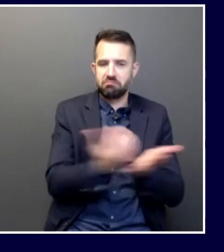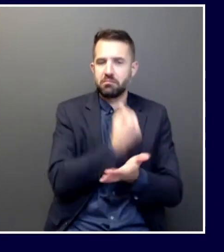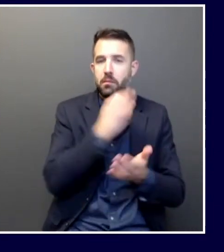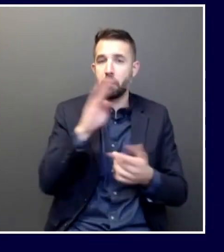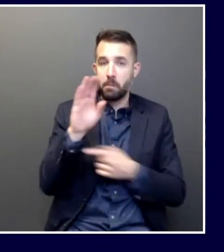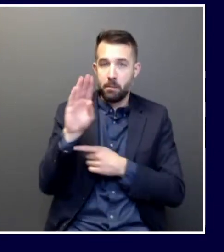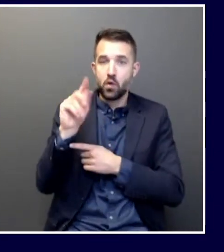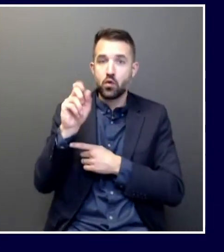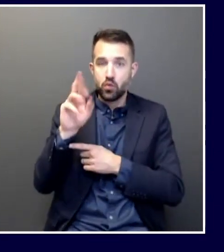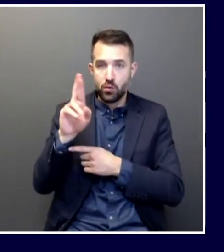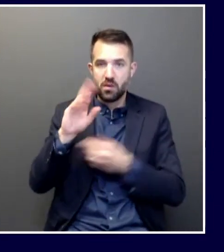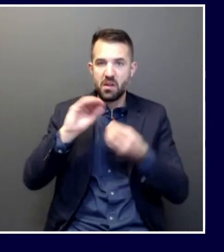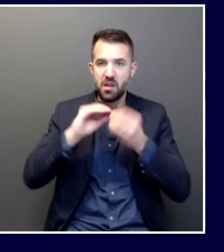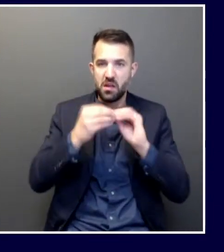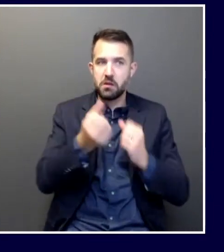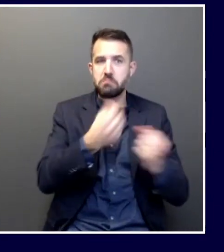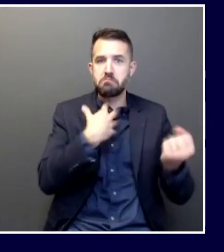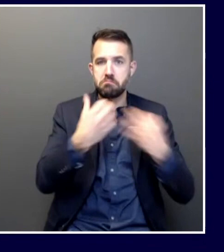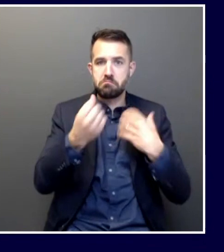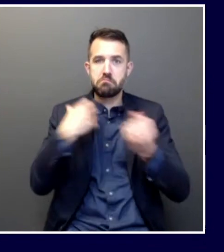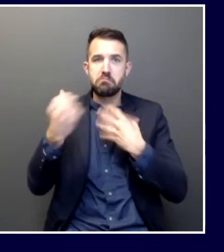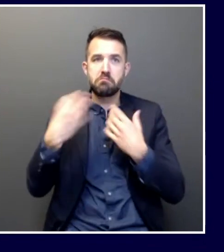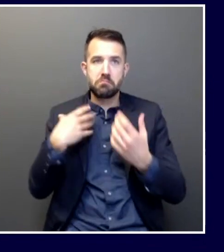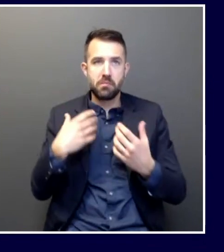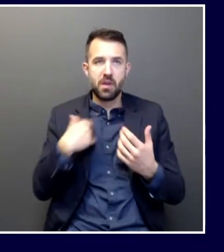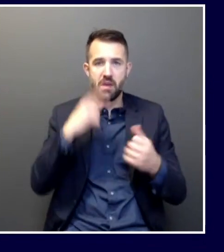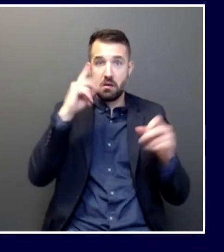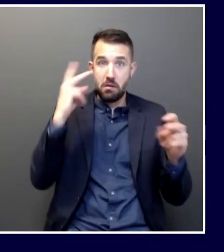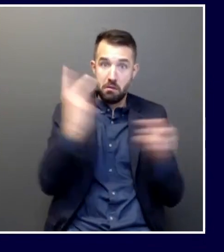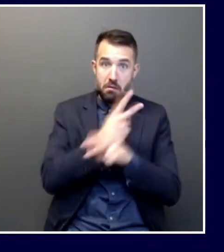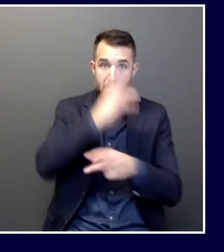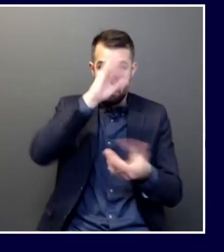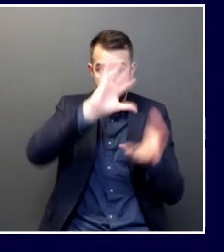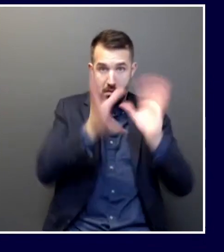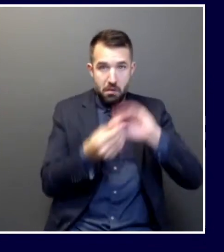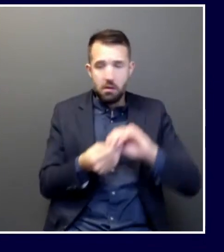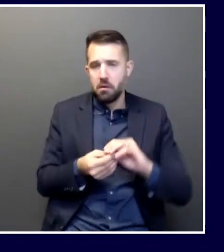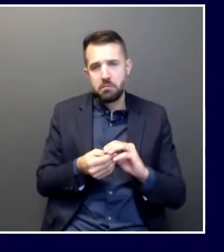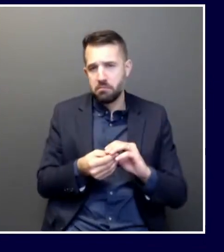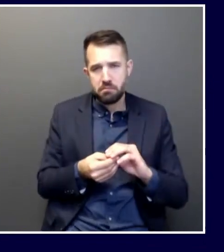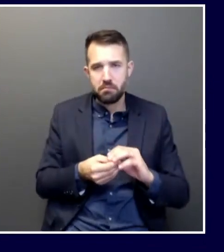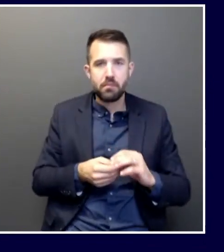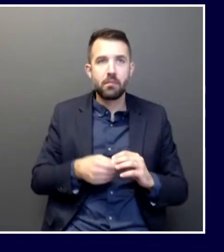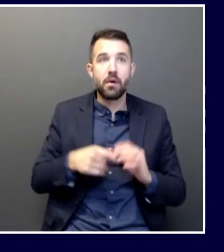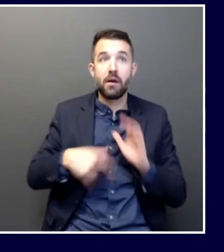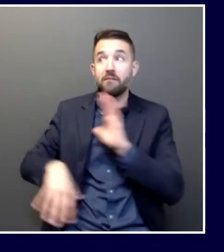don't have those numbers right now, Patty, but I will see what I can do to find them. Okay, thank you.